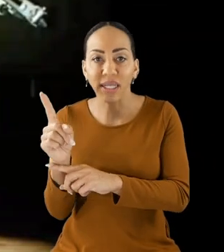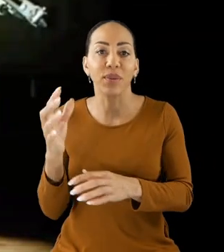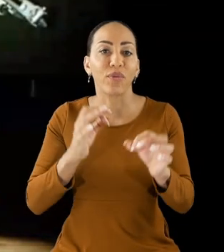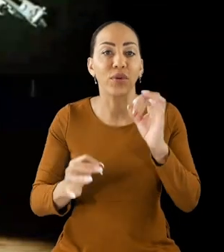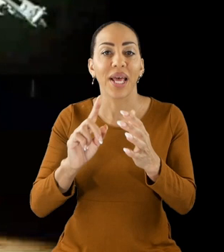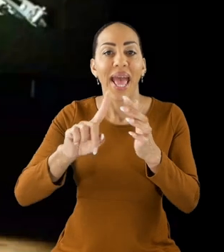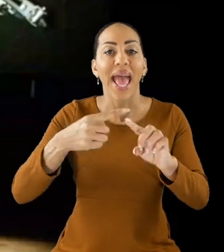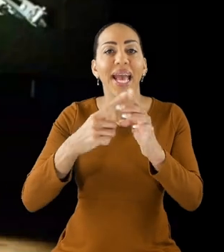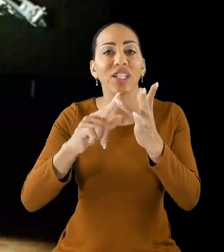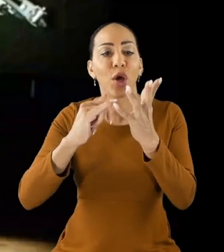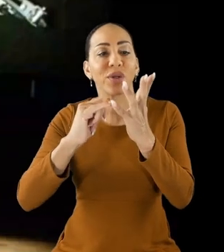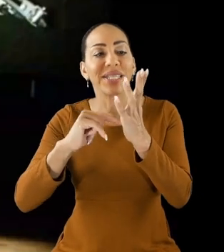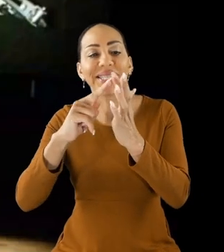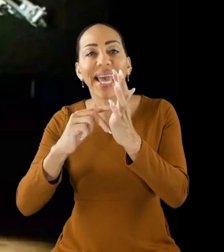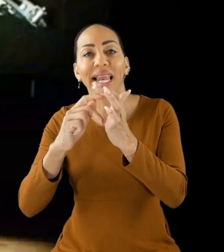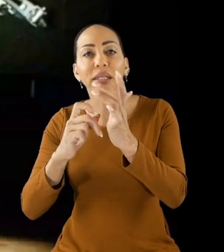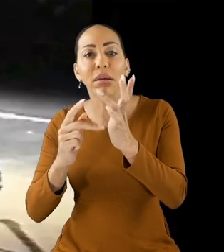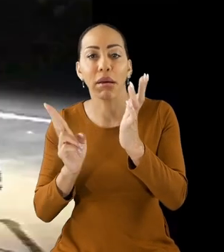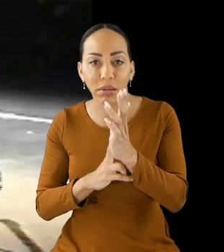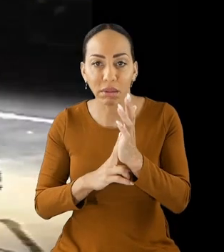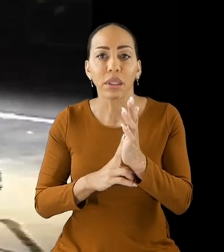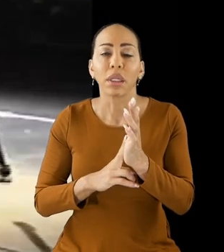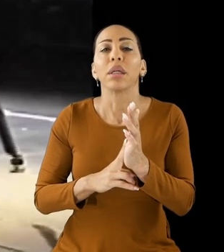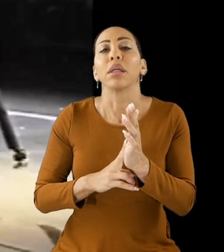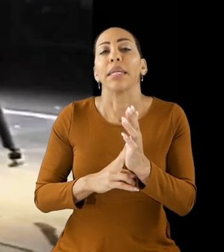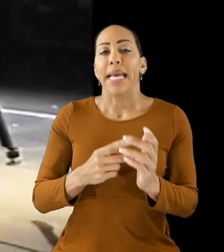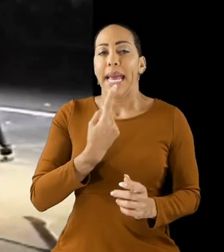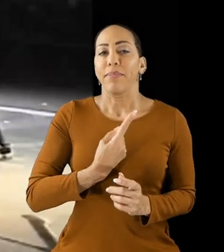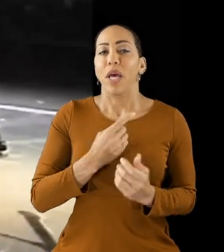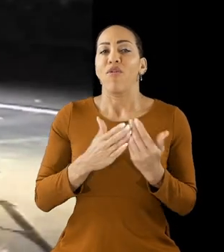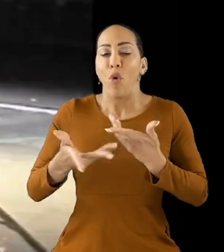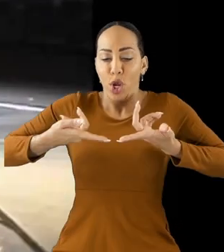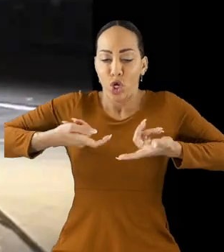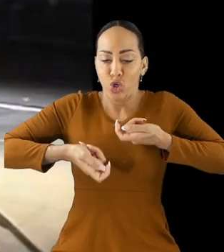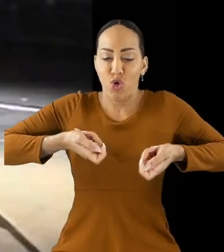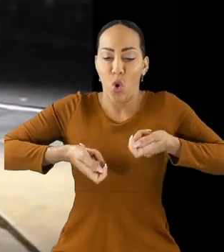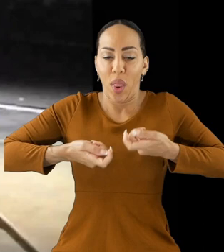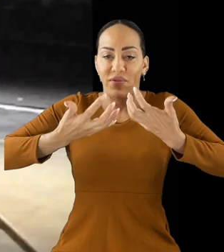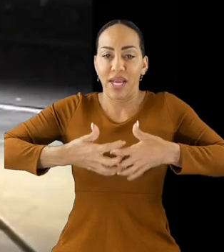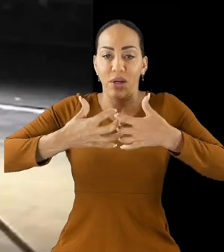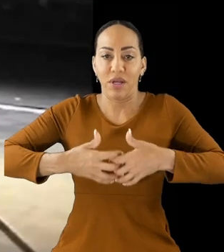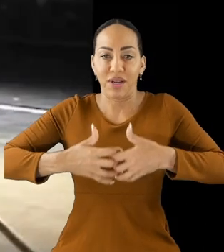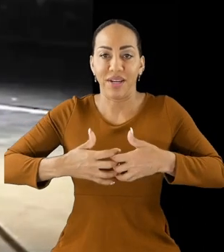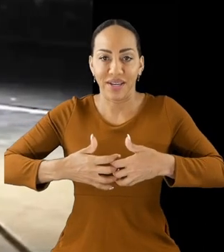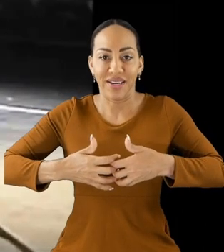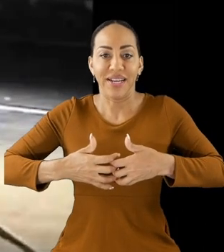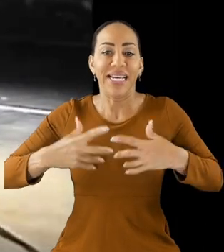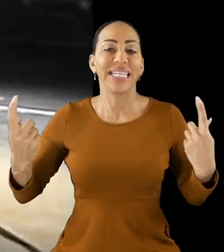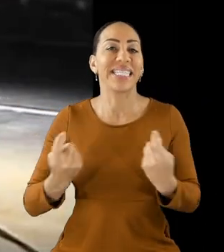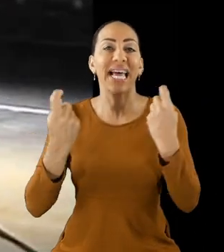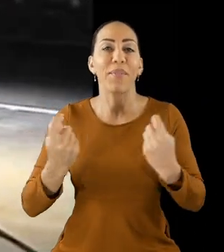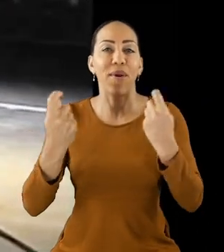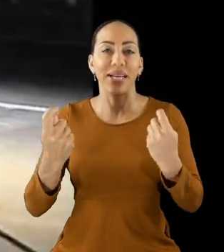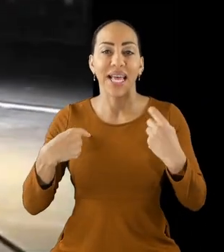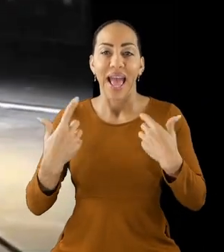later performances, such as Exoskeleton, he is firmly in control of the technology and celebrates the power of